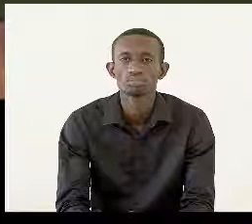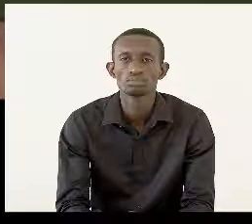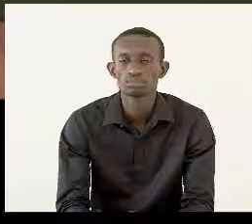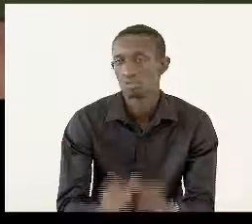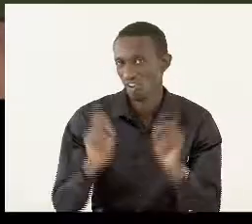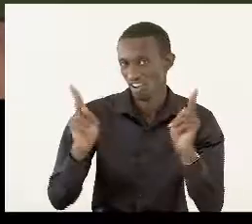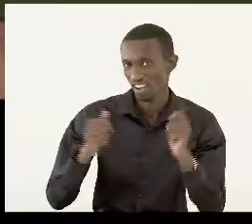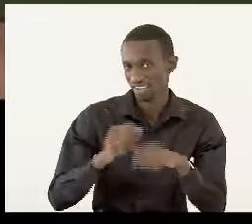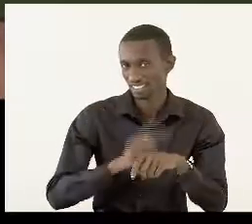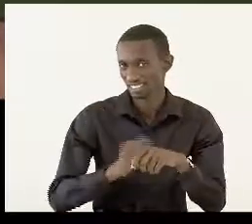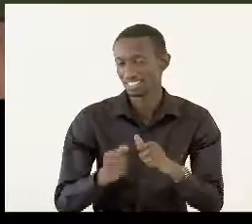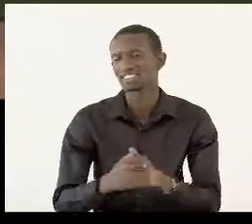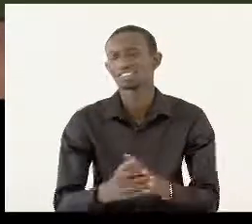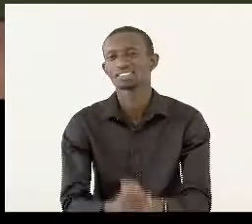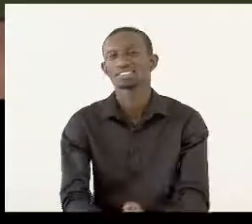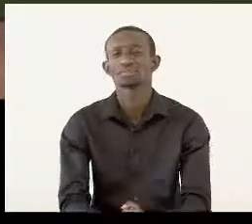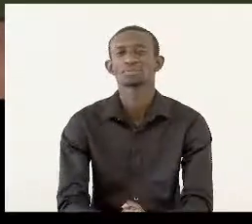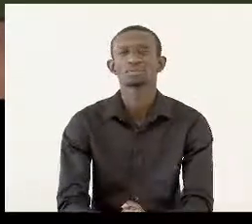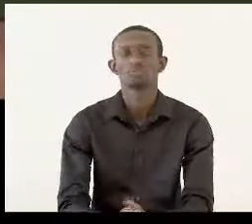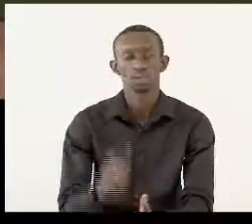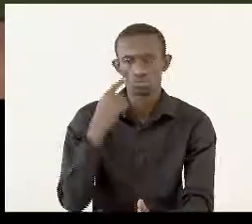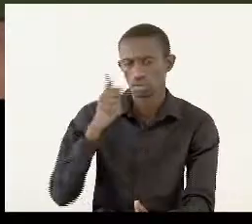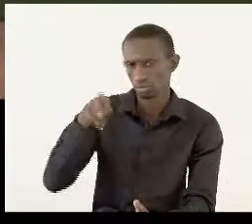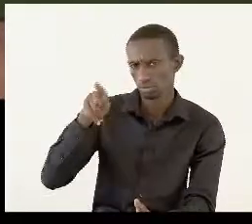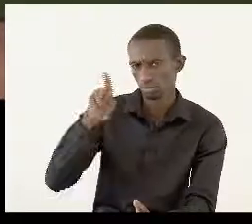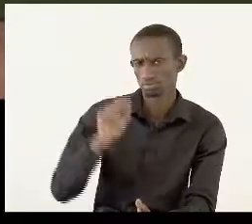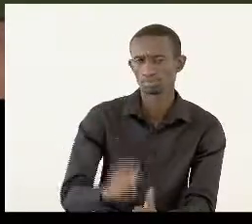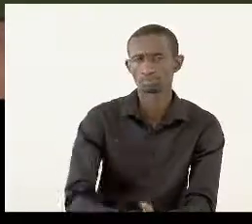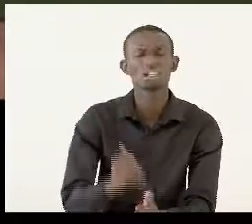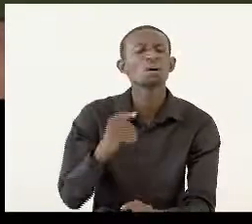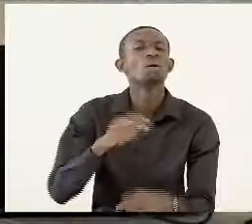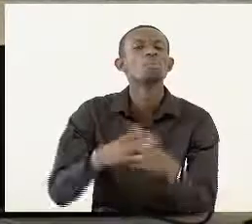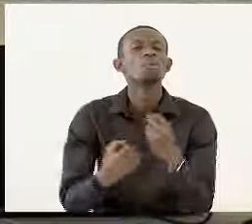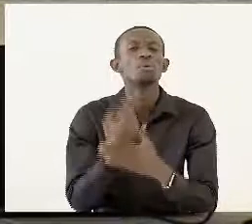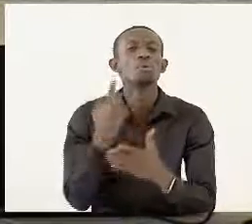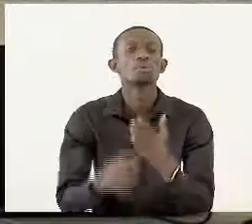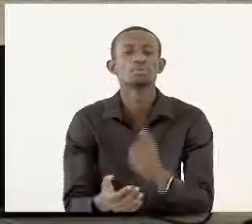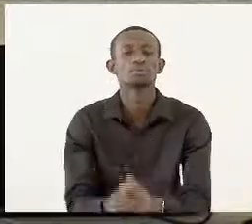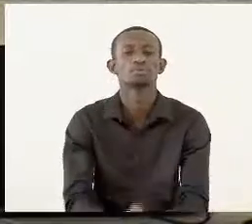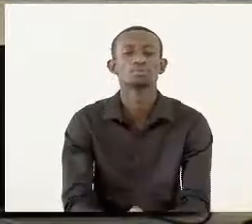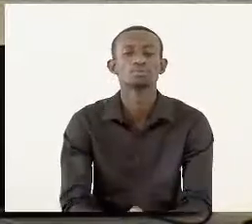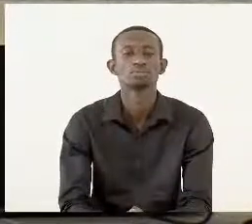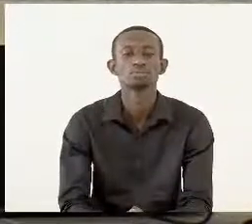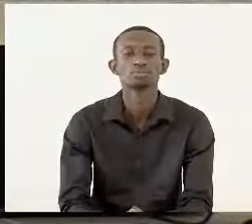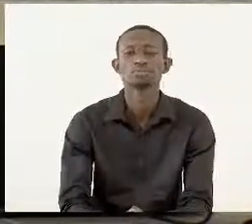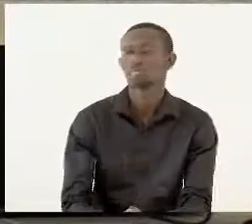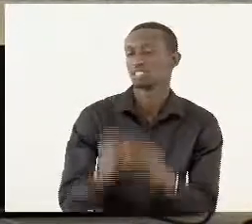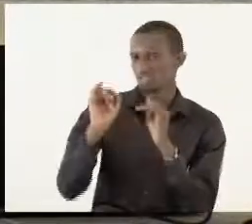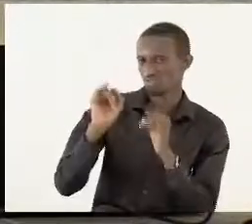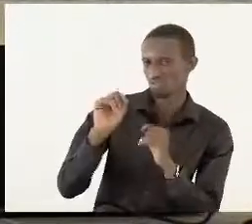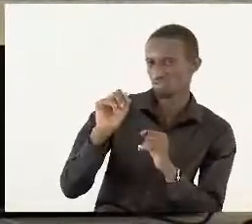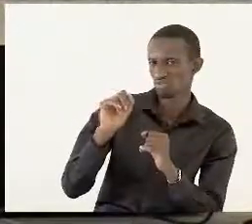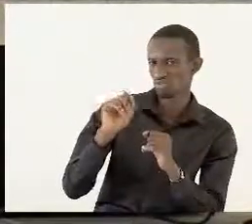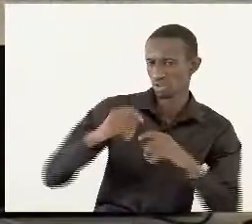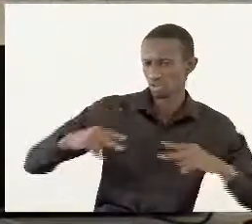Okay, it's time, so we go to potassium. What do we produce? We said that when these elements react